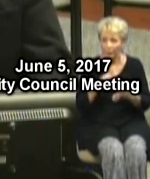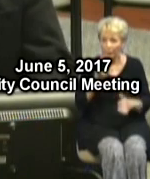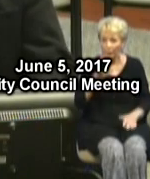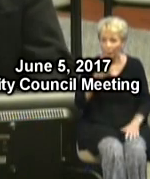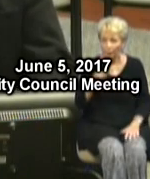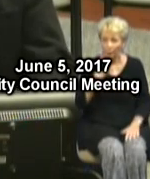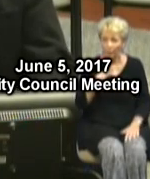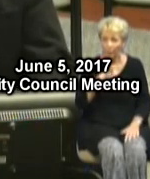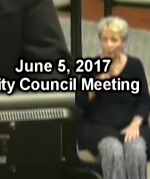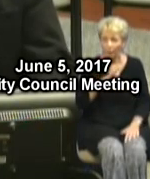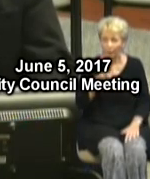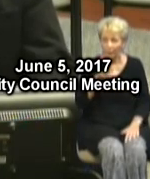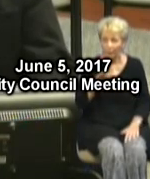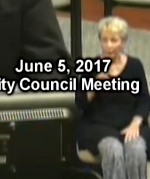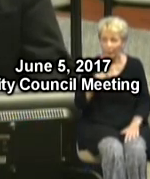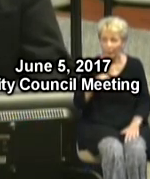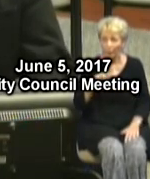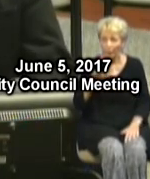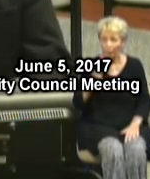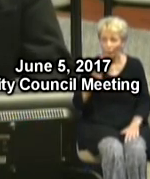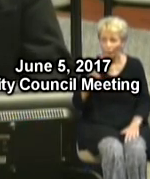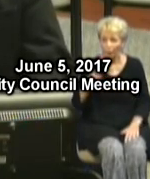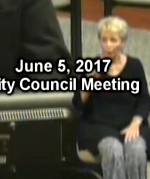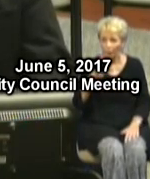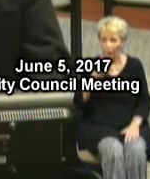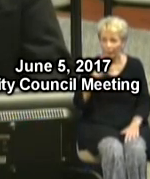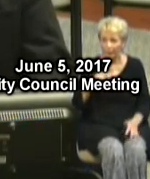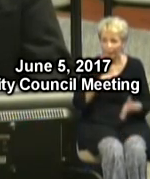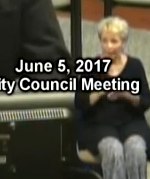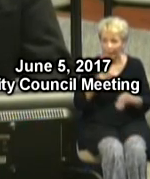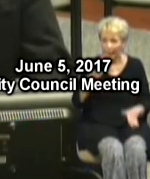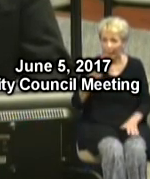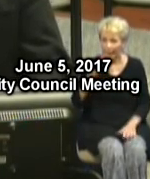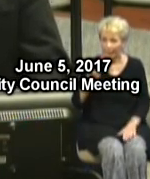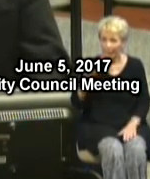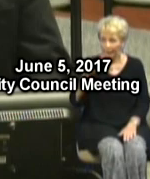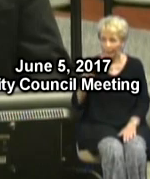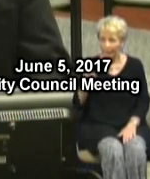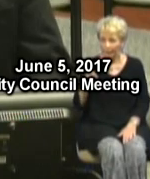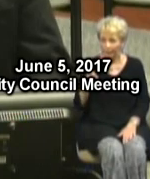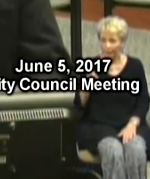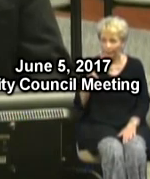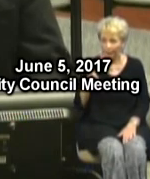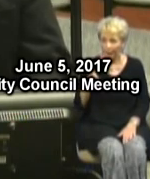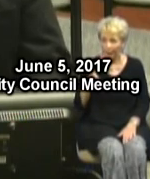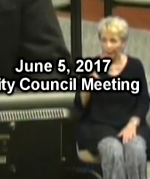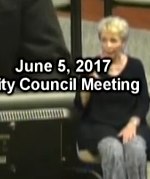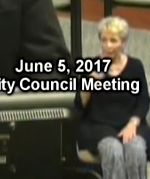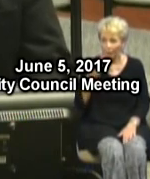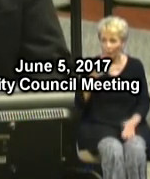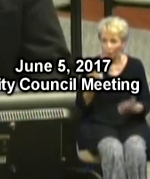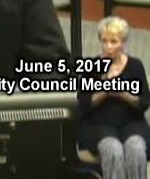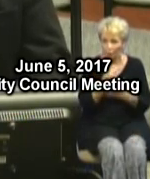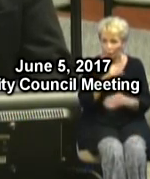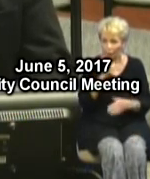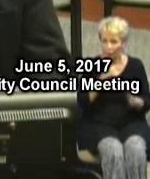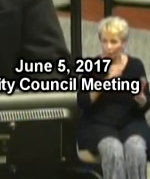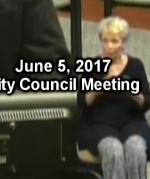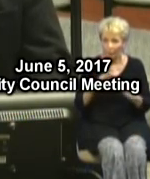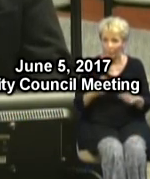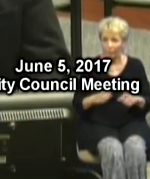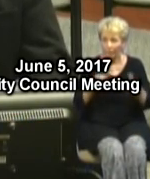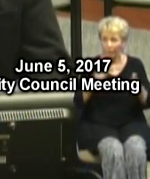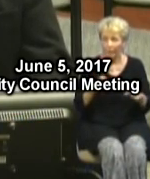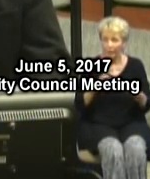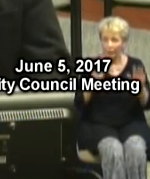this 37.42 acre site as a high intensity district under Morganton's new zoning plan provides a